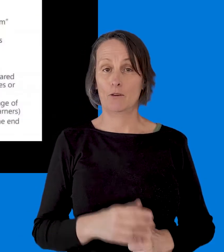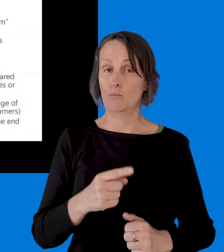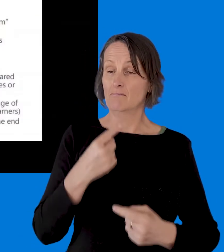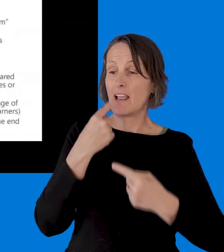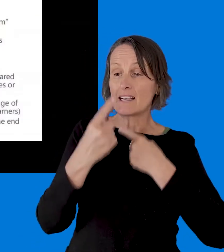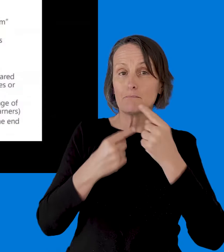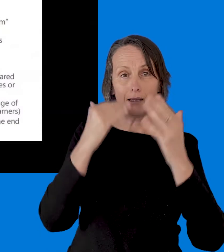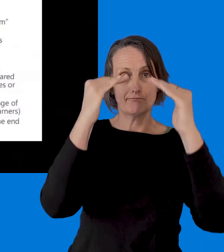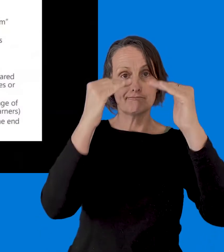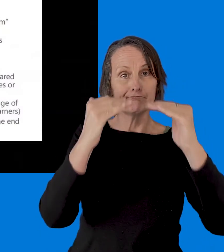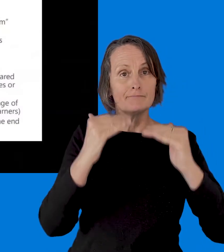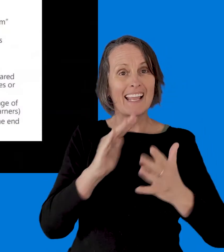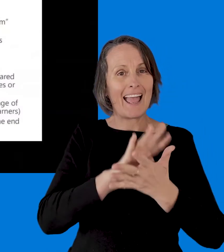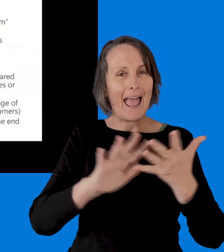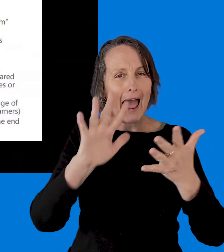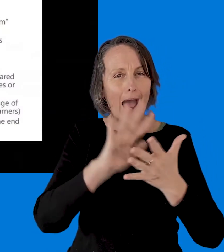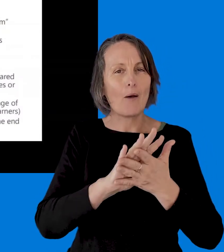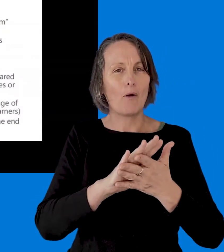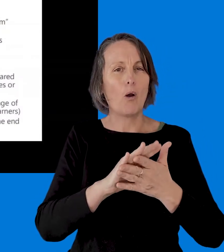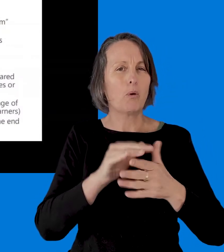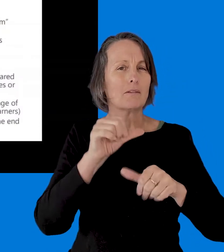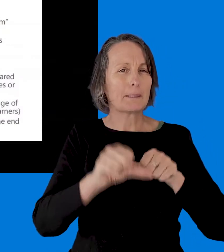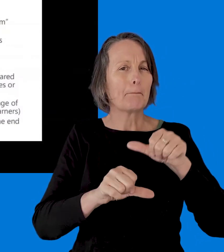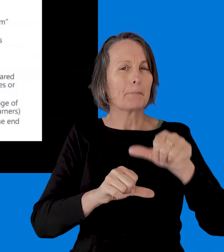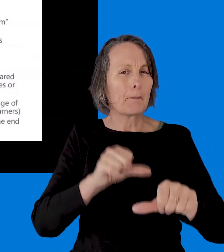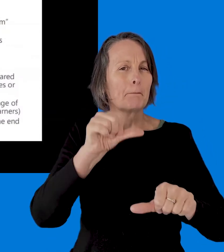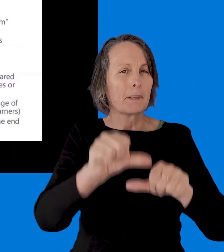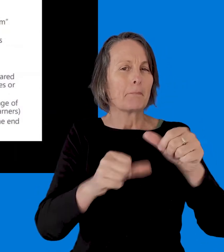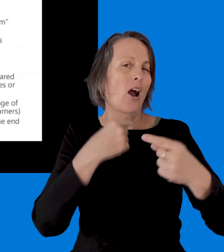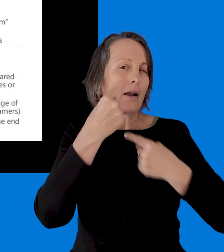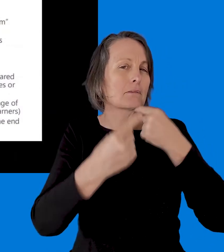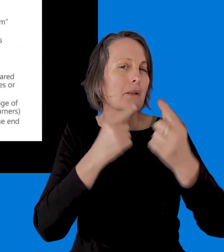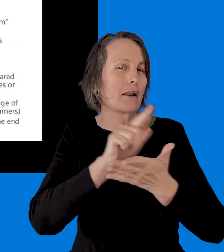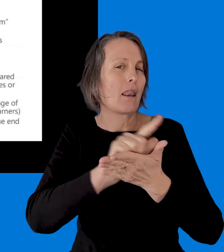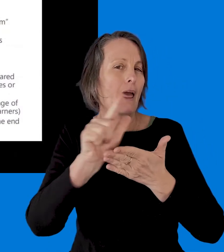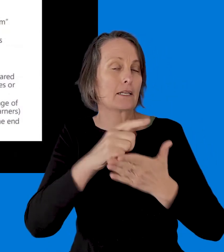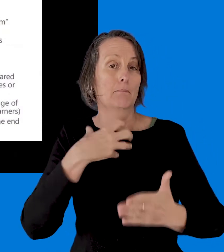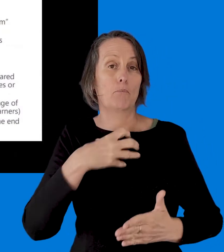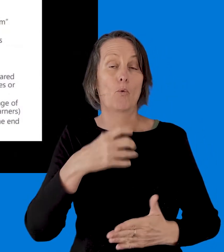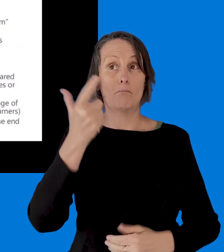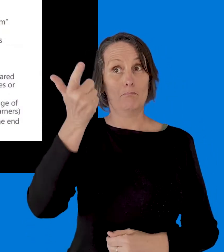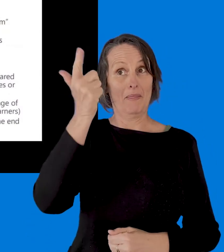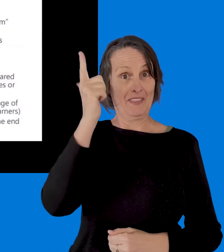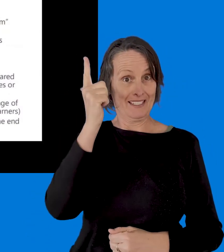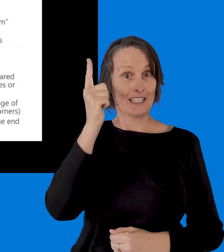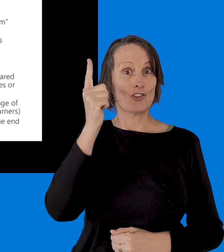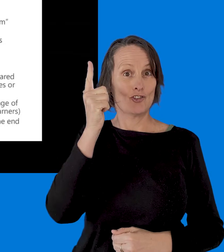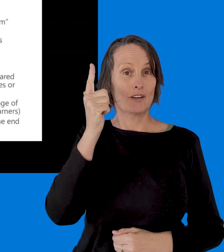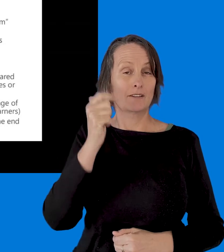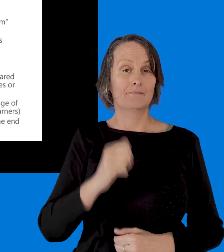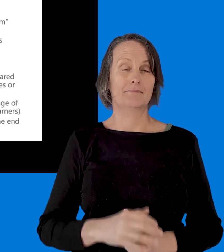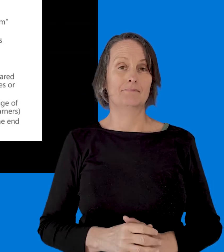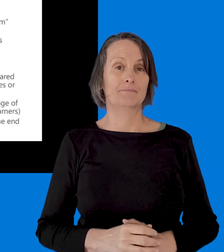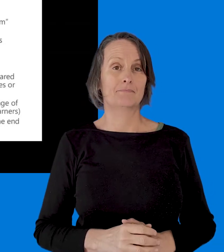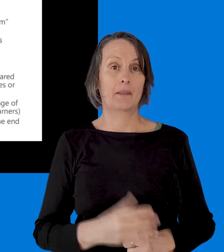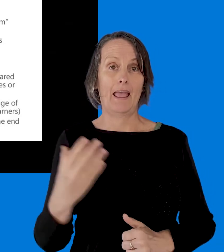And this is kind of step-by-step instruction on how to do this. I'll walk through this in more detail, but more or less the teacher